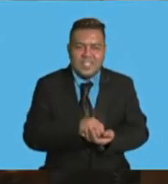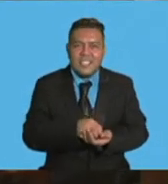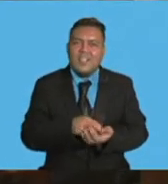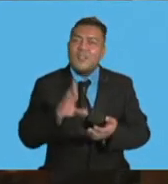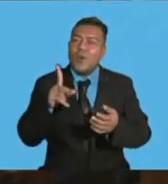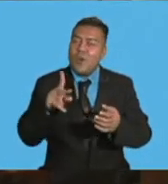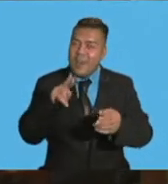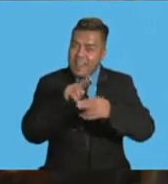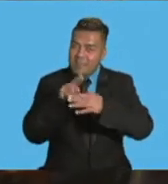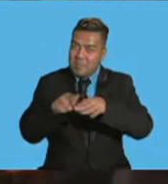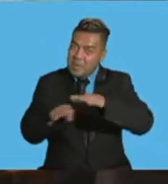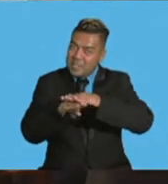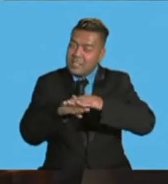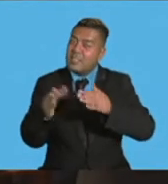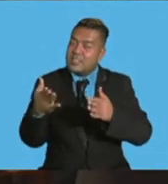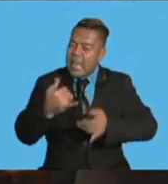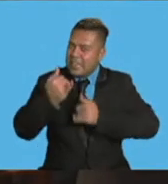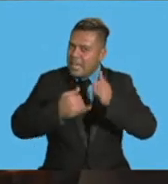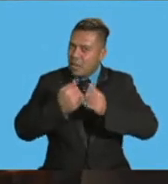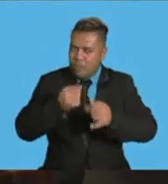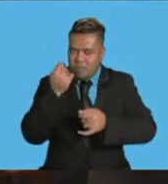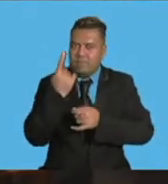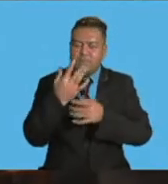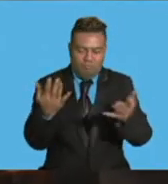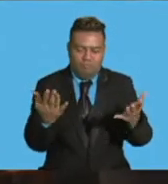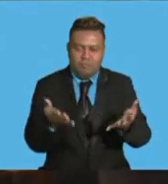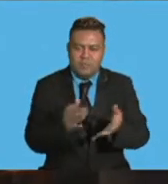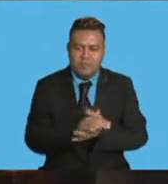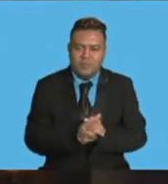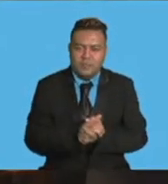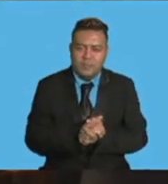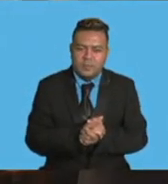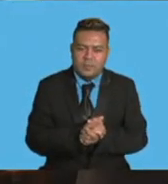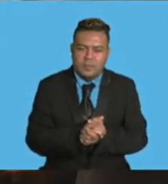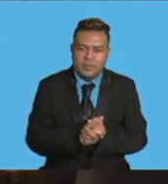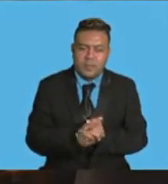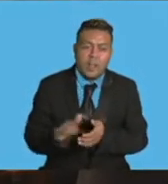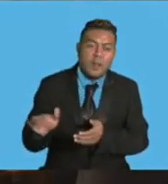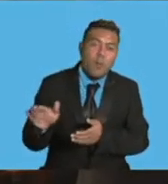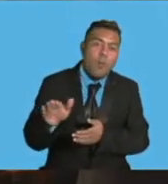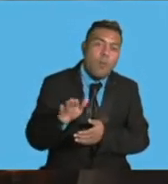Naval Base, is internationally recognized, and